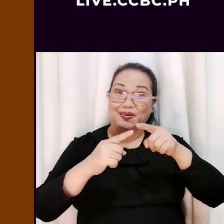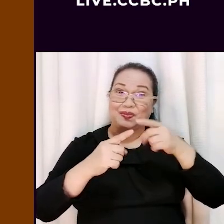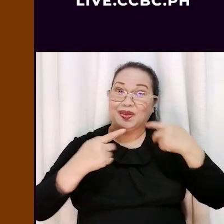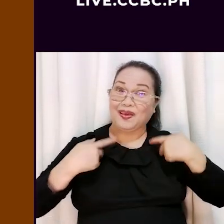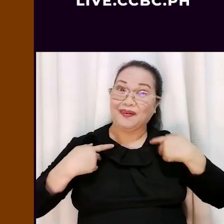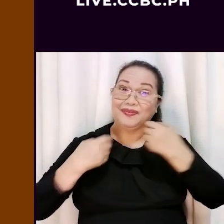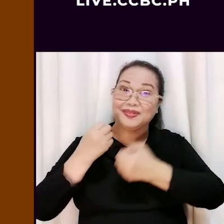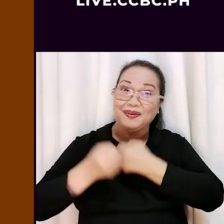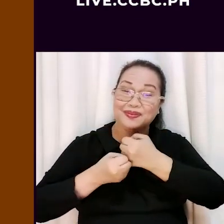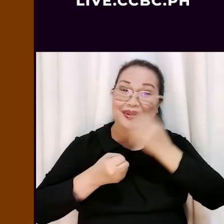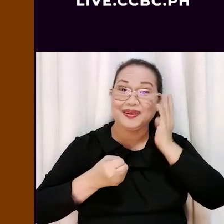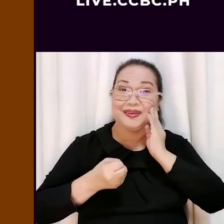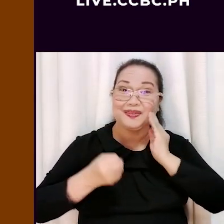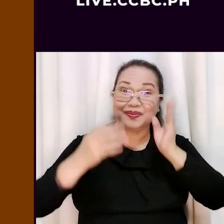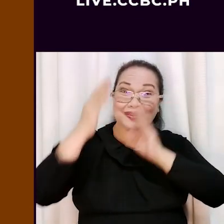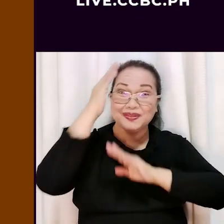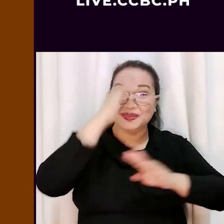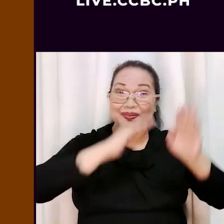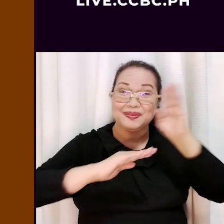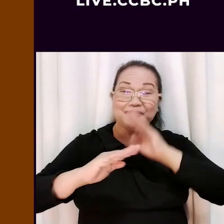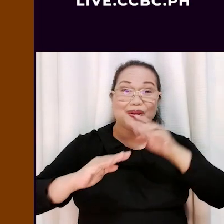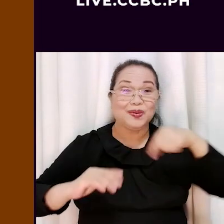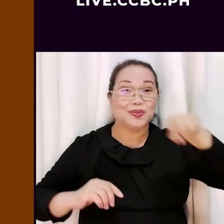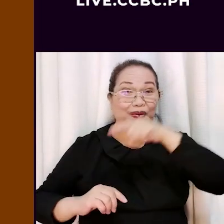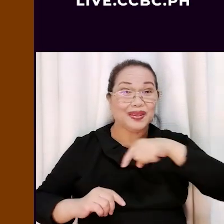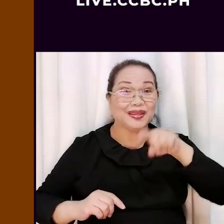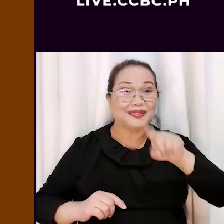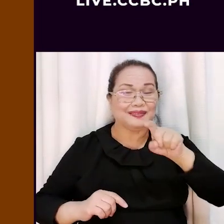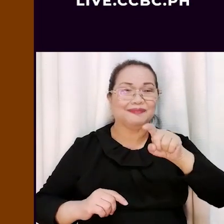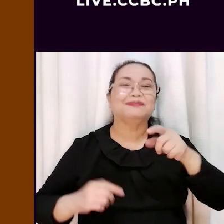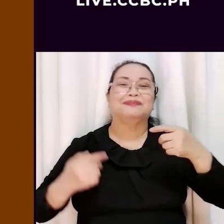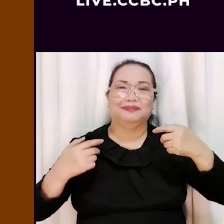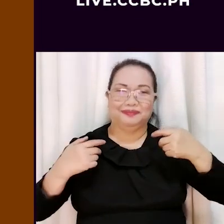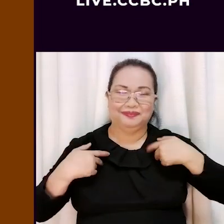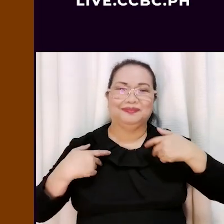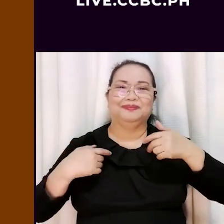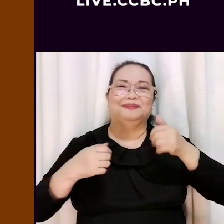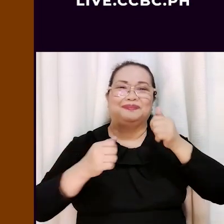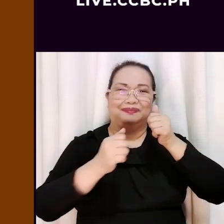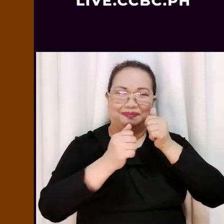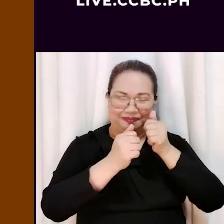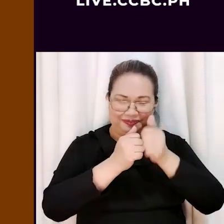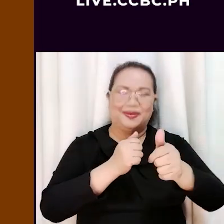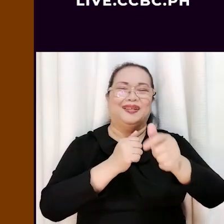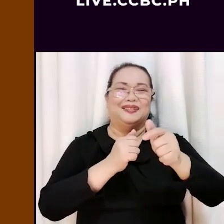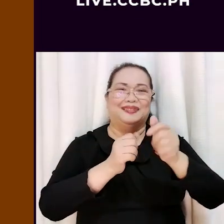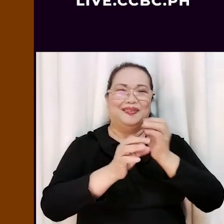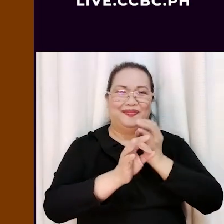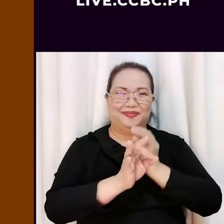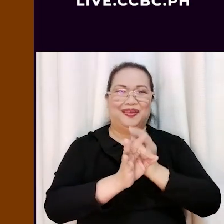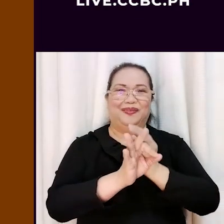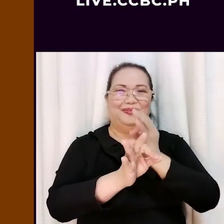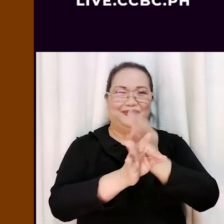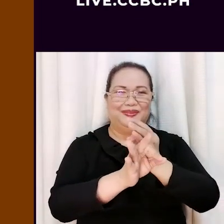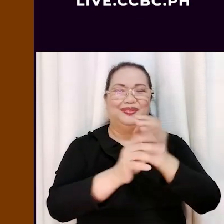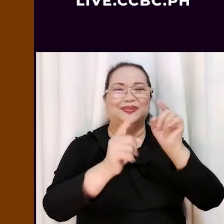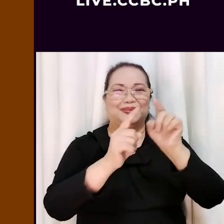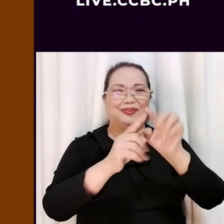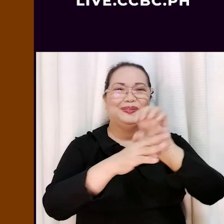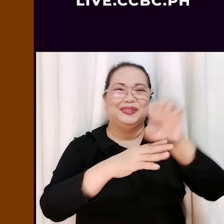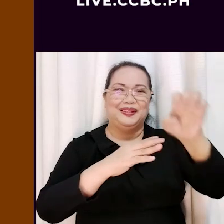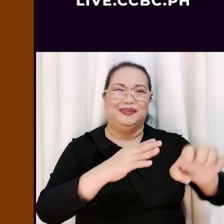affliction, we are to be what? There. Faithful to the end.